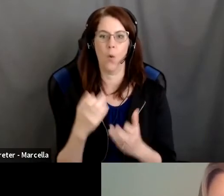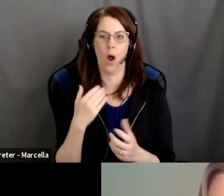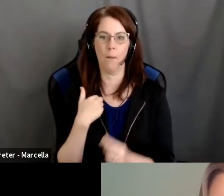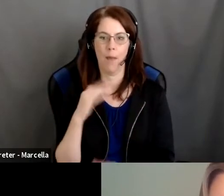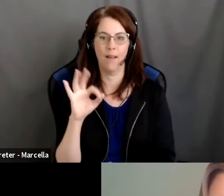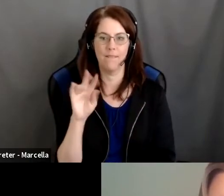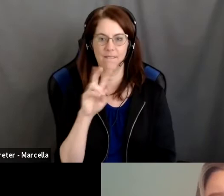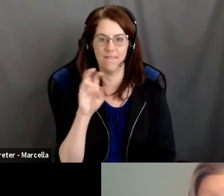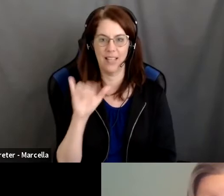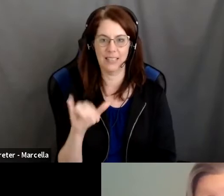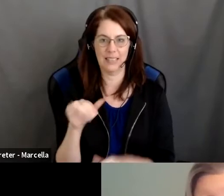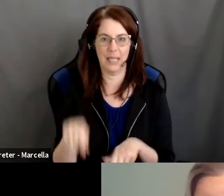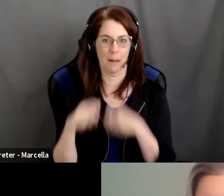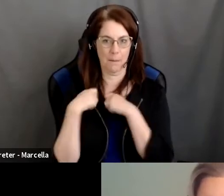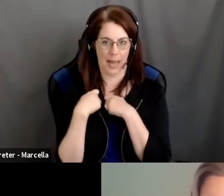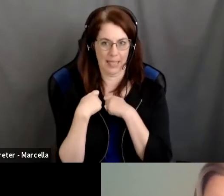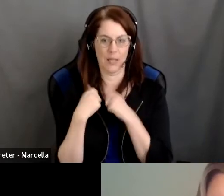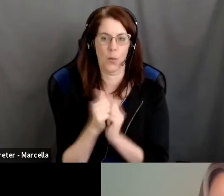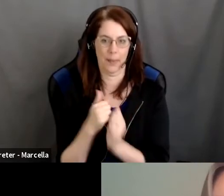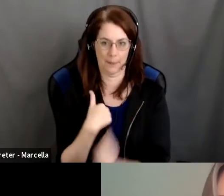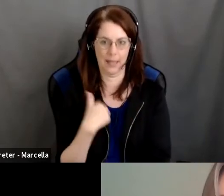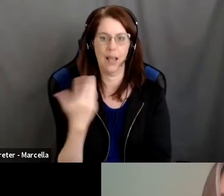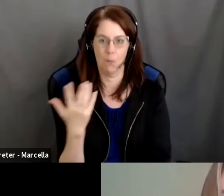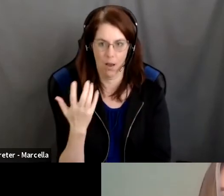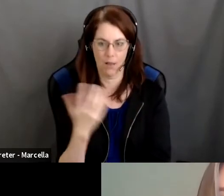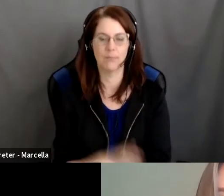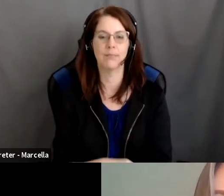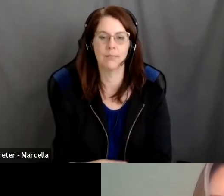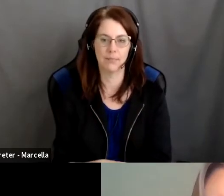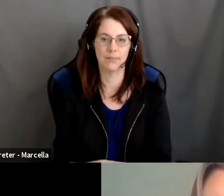fuzzy blankets. And